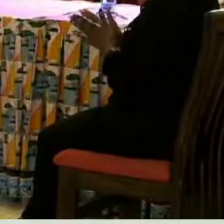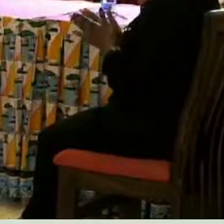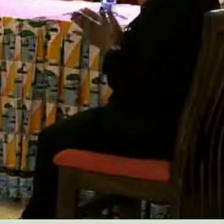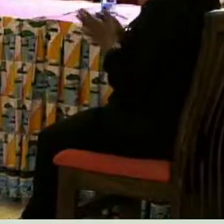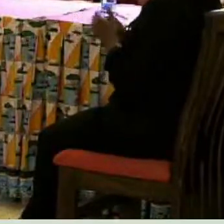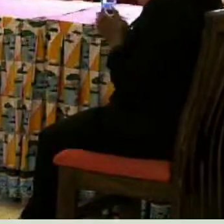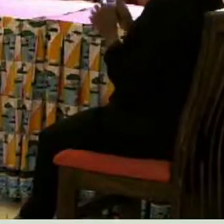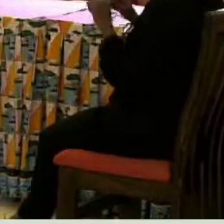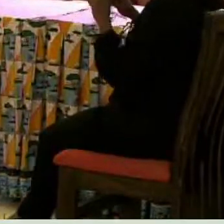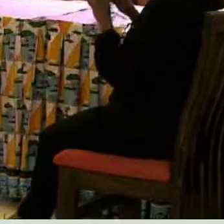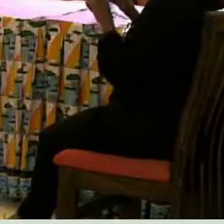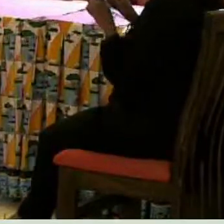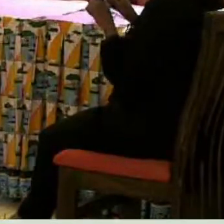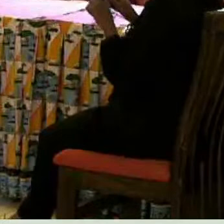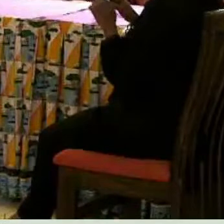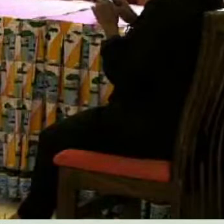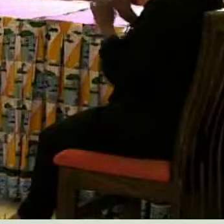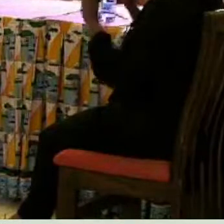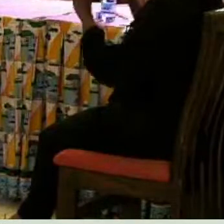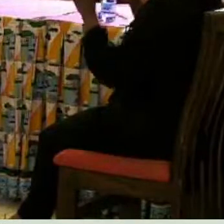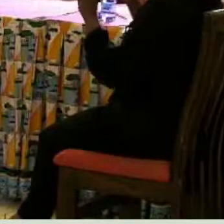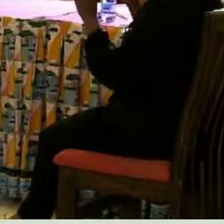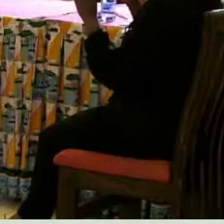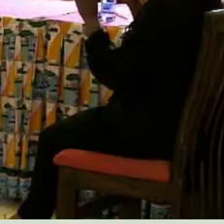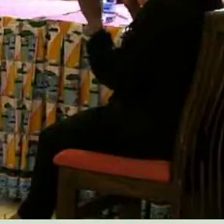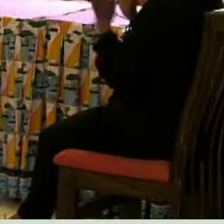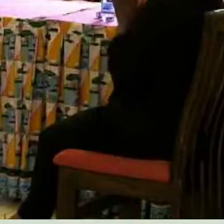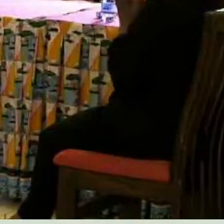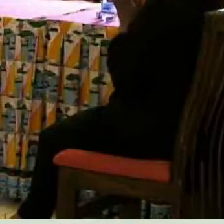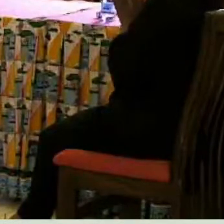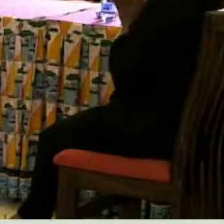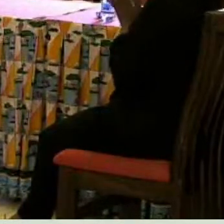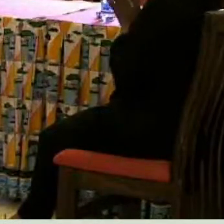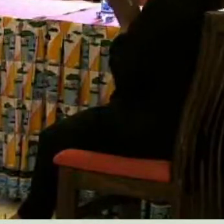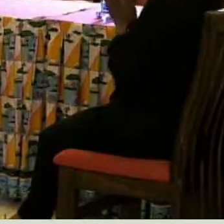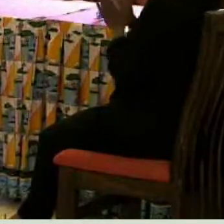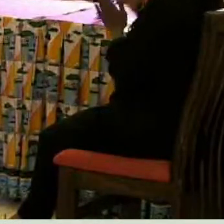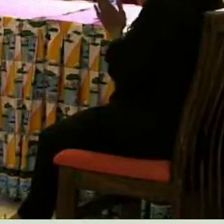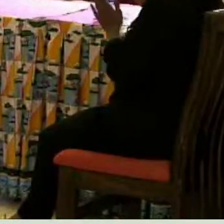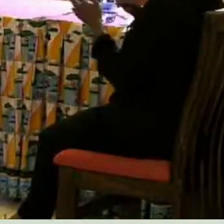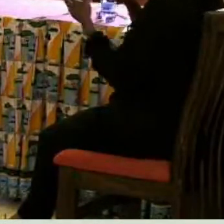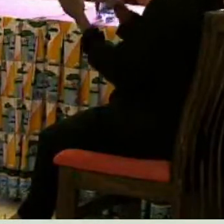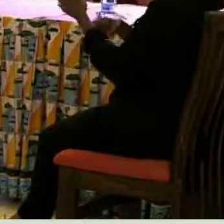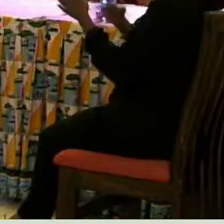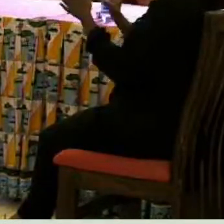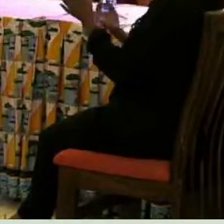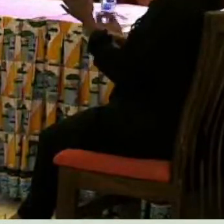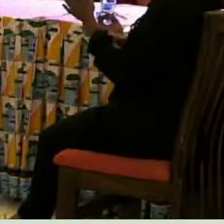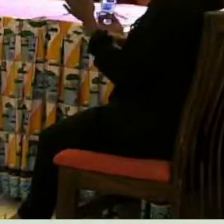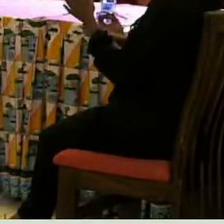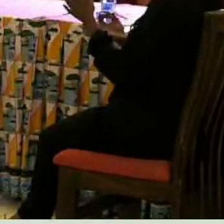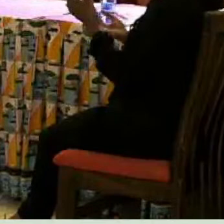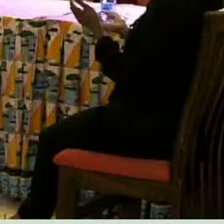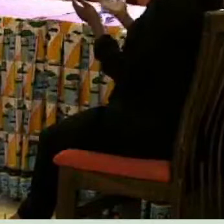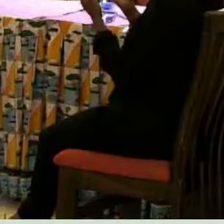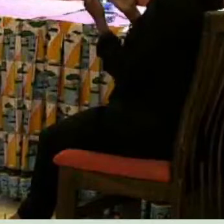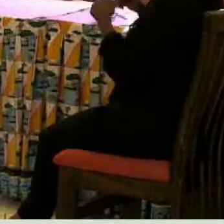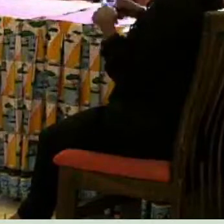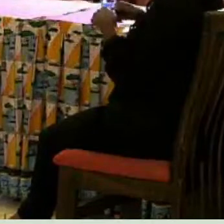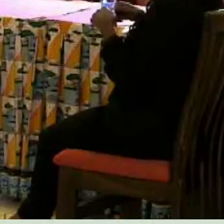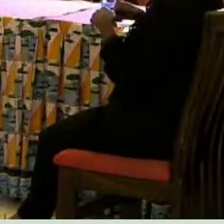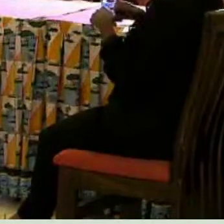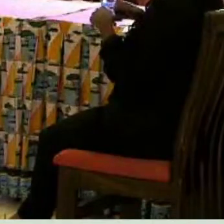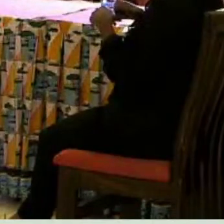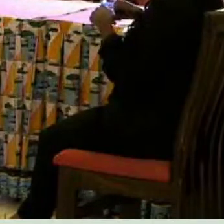But for matters of appreciating the legal framework that brings us here,